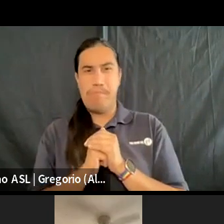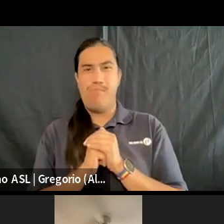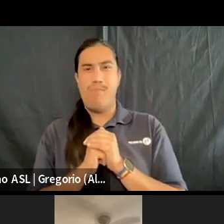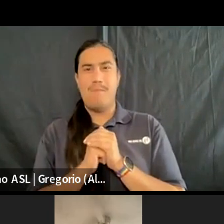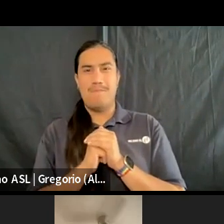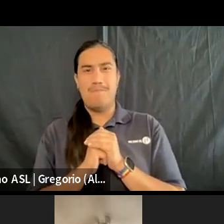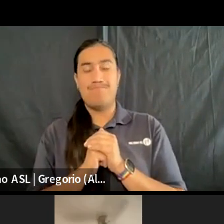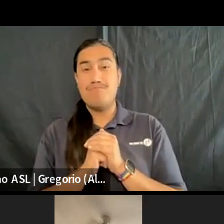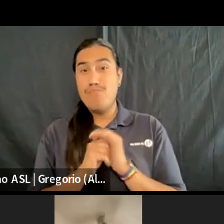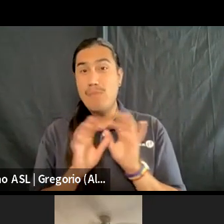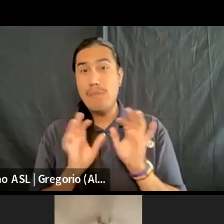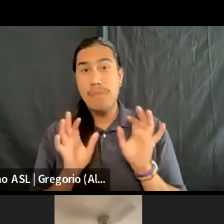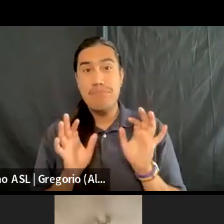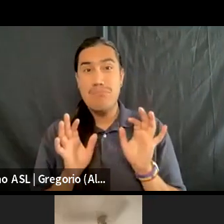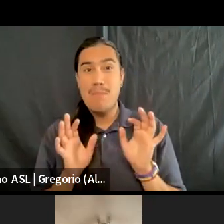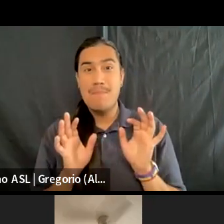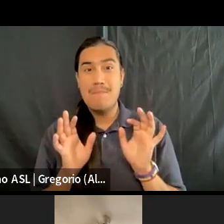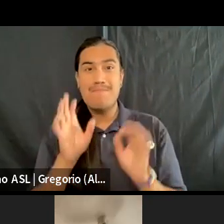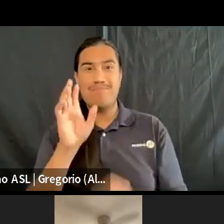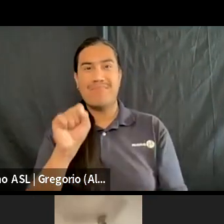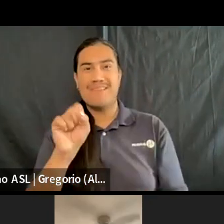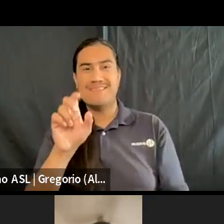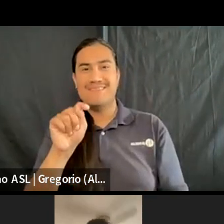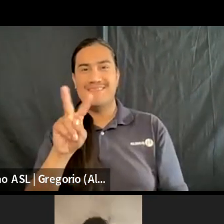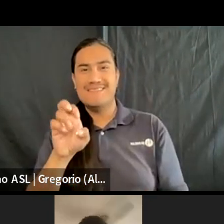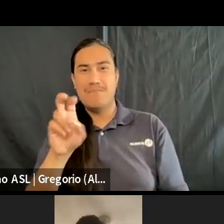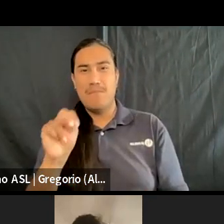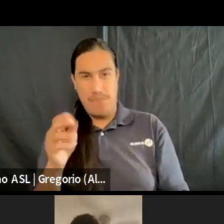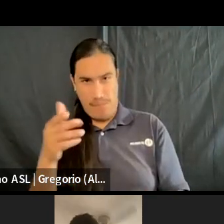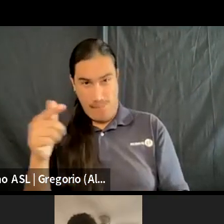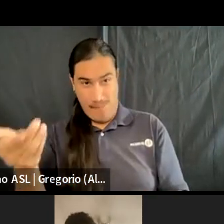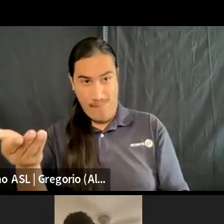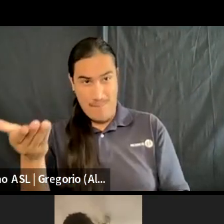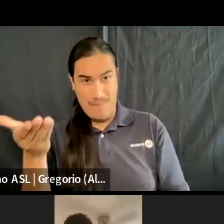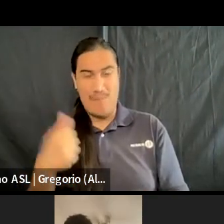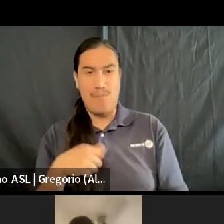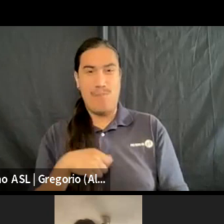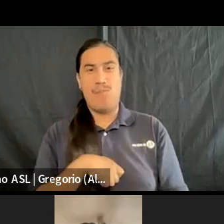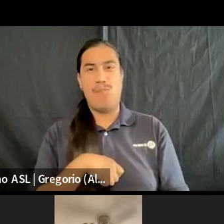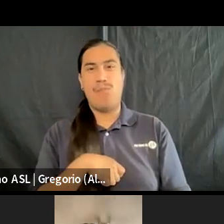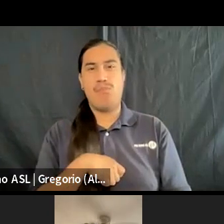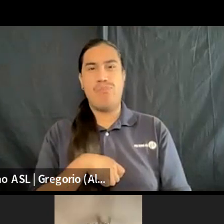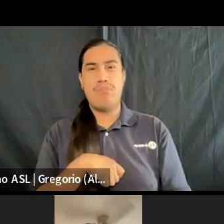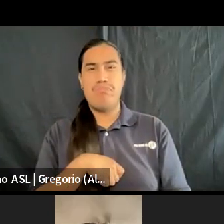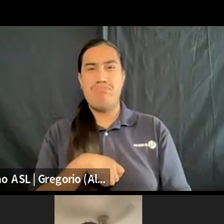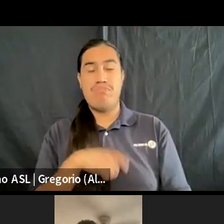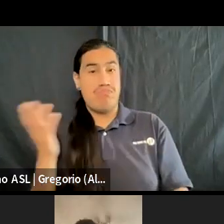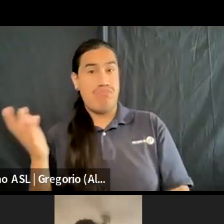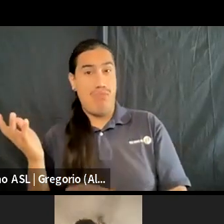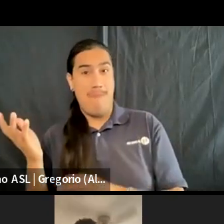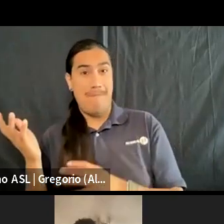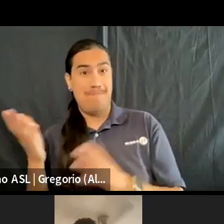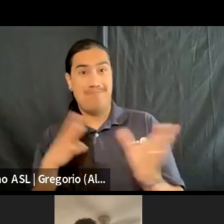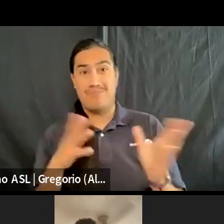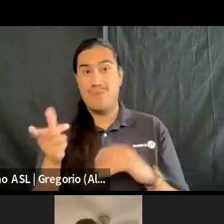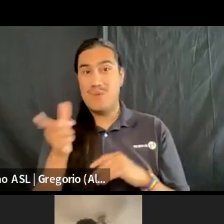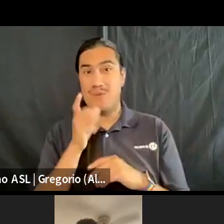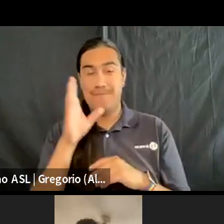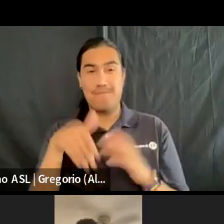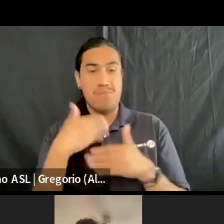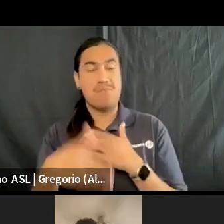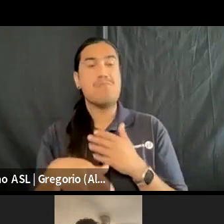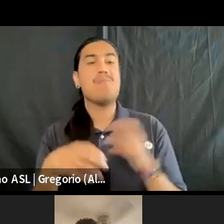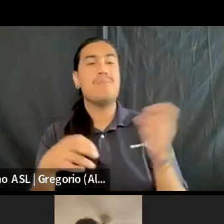It's Steven, Margo. Go ahead, Margo. Thank you. Margo, you gonna go? Yes, yes, yes. Okay.